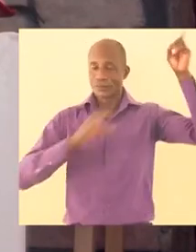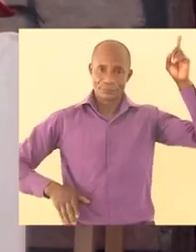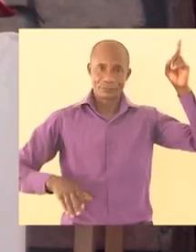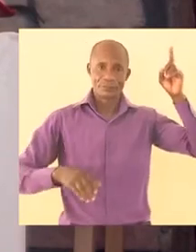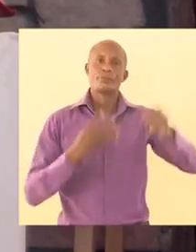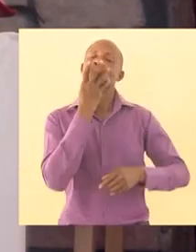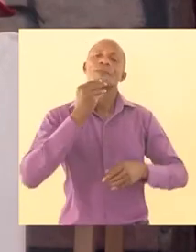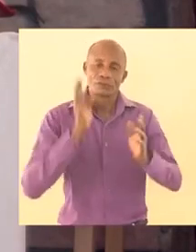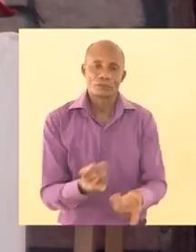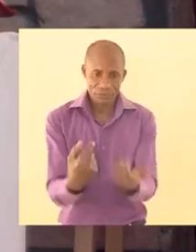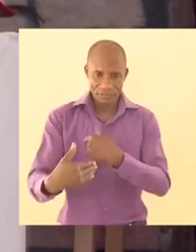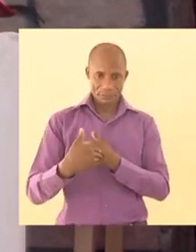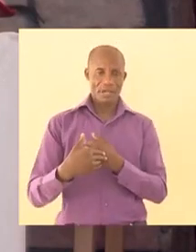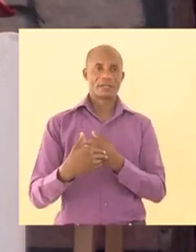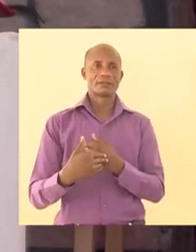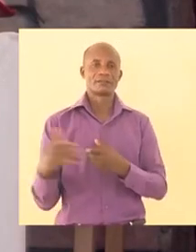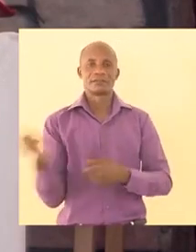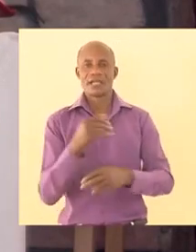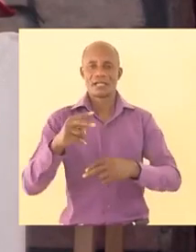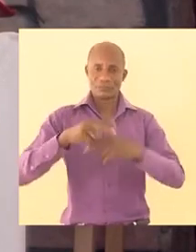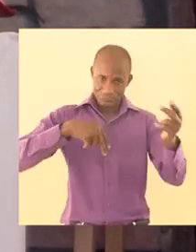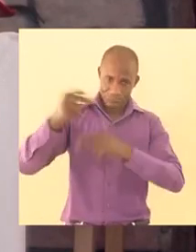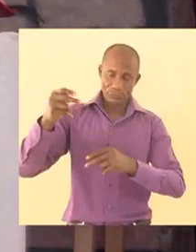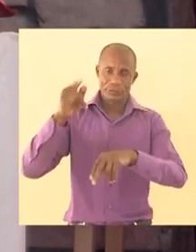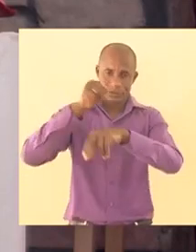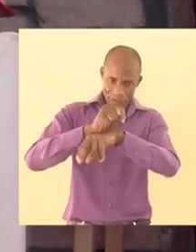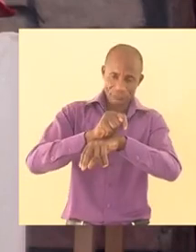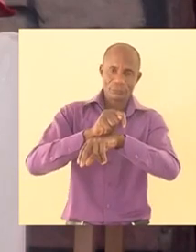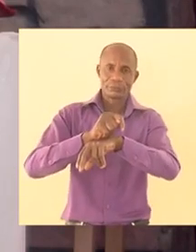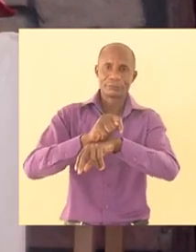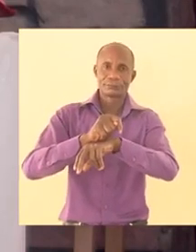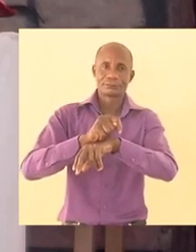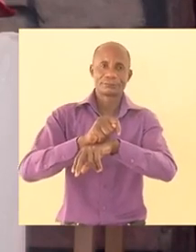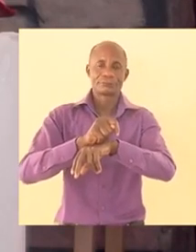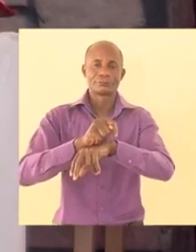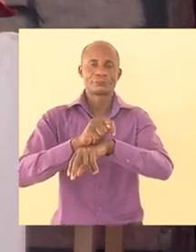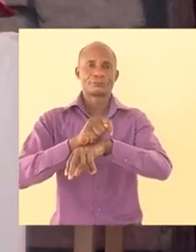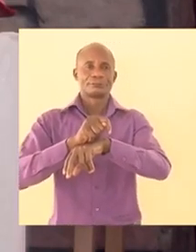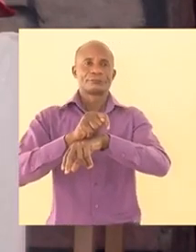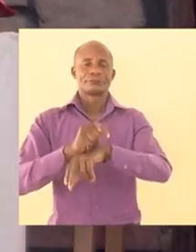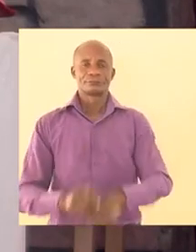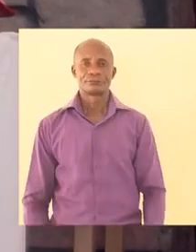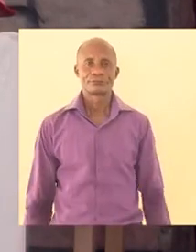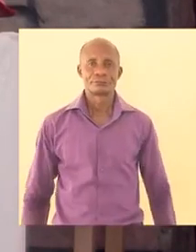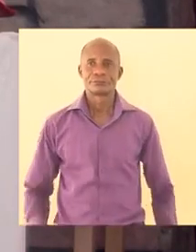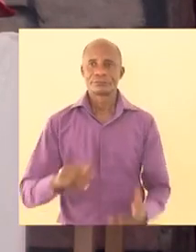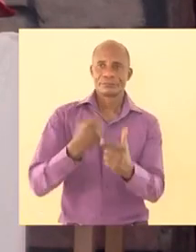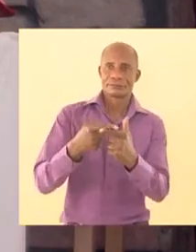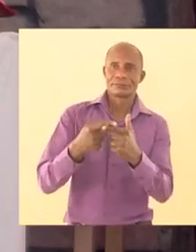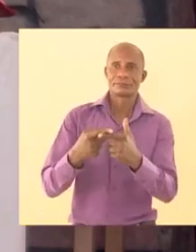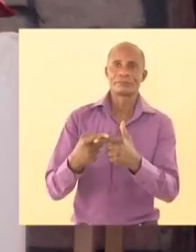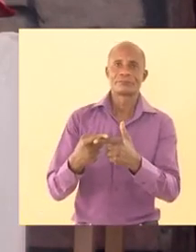the Jews returned from exile and they rebuilt the temple under King Zerubbabel.